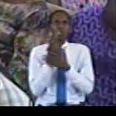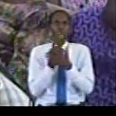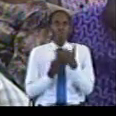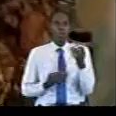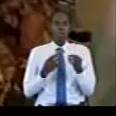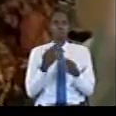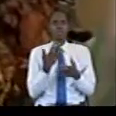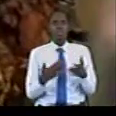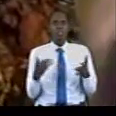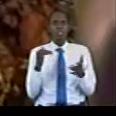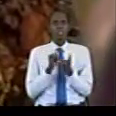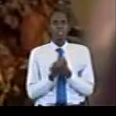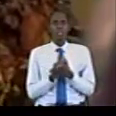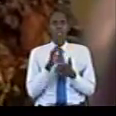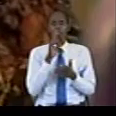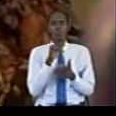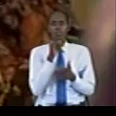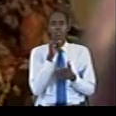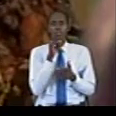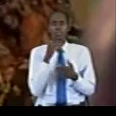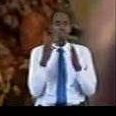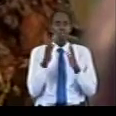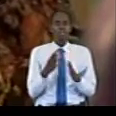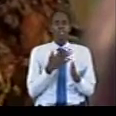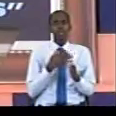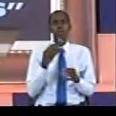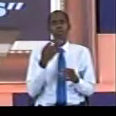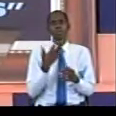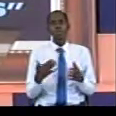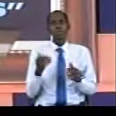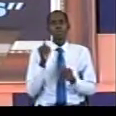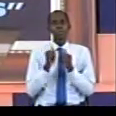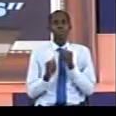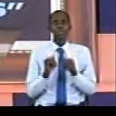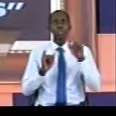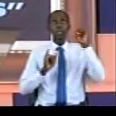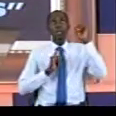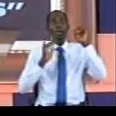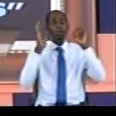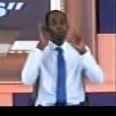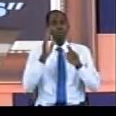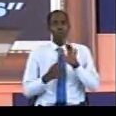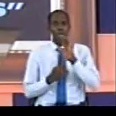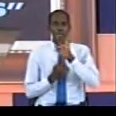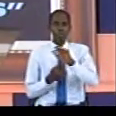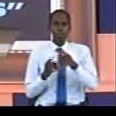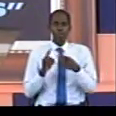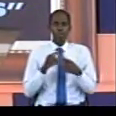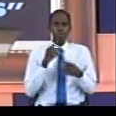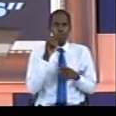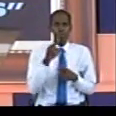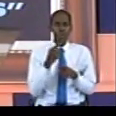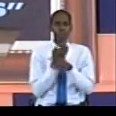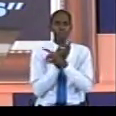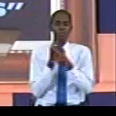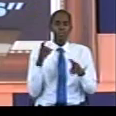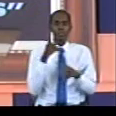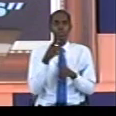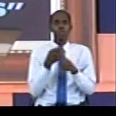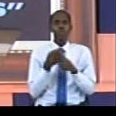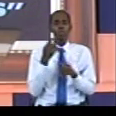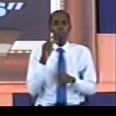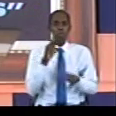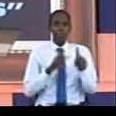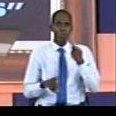which thou hast seen, and of the things in the which I will appear unto thee, delivering thee from the people. He'll deliver